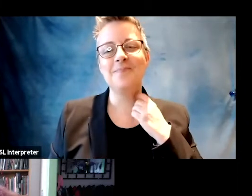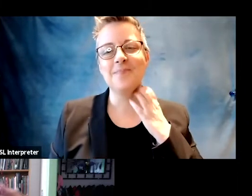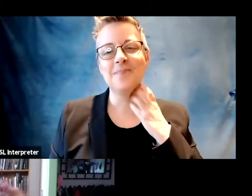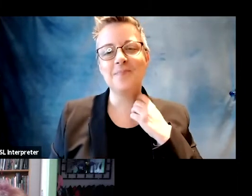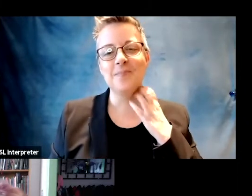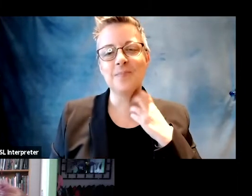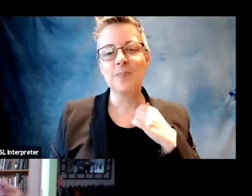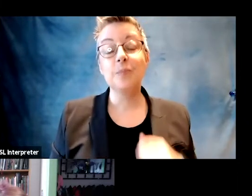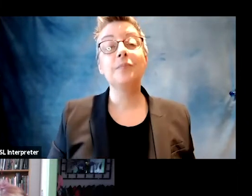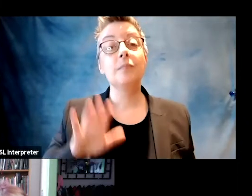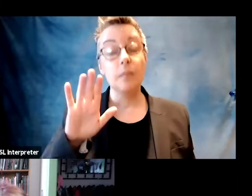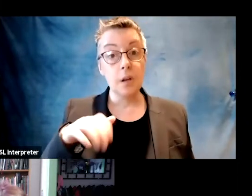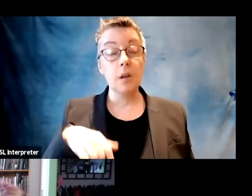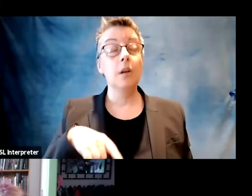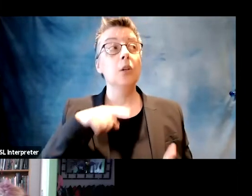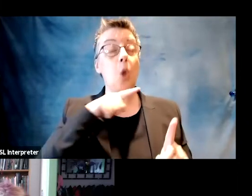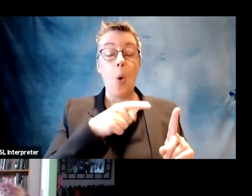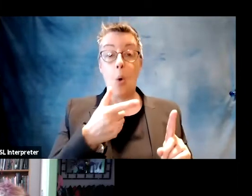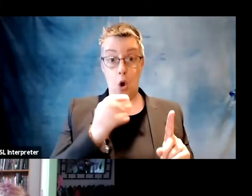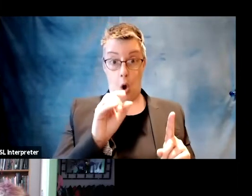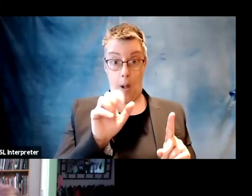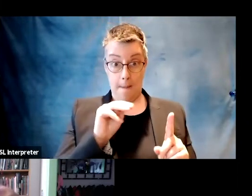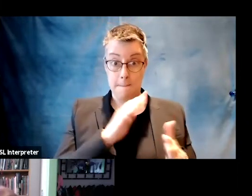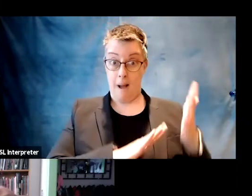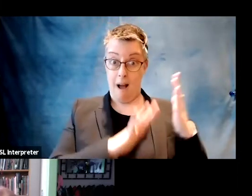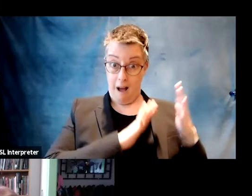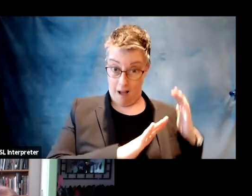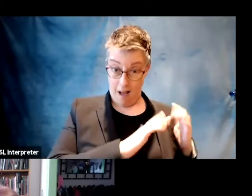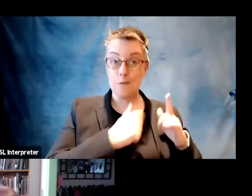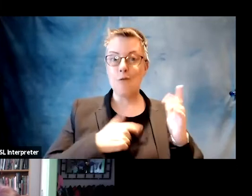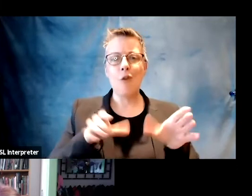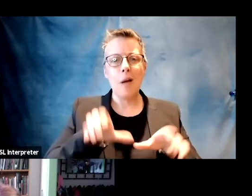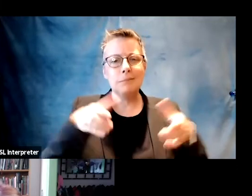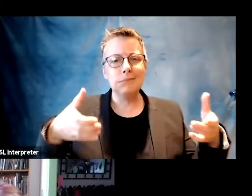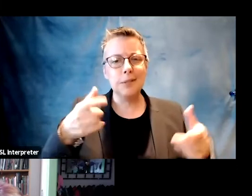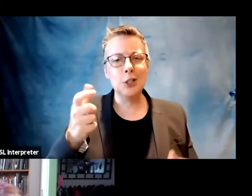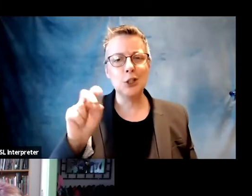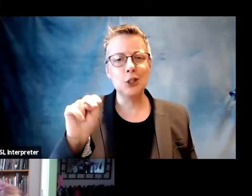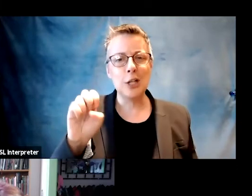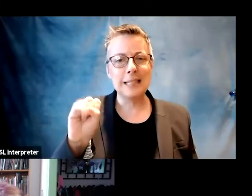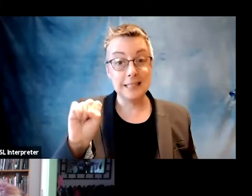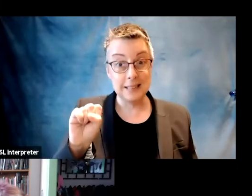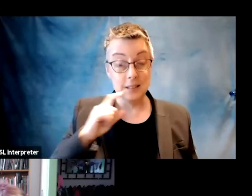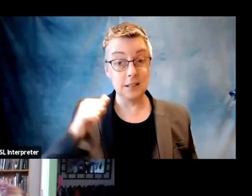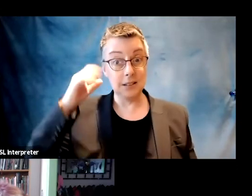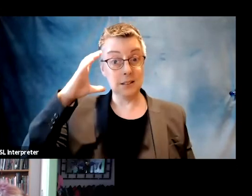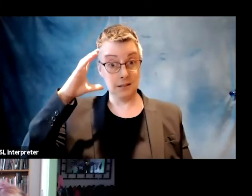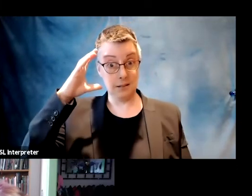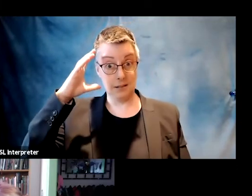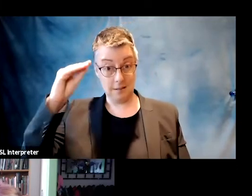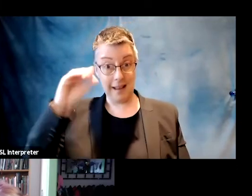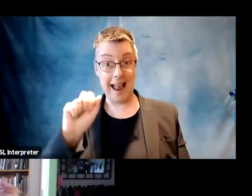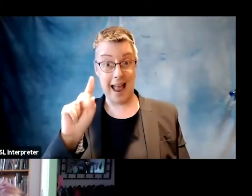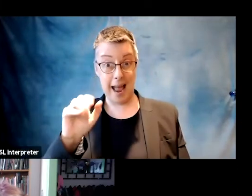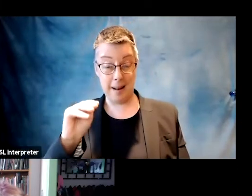The original Golem is actually from Genesis. Adam is called a